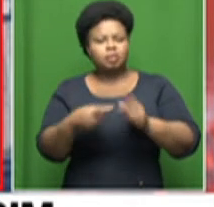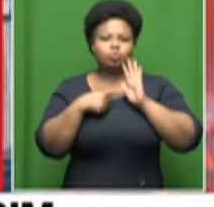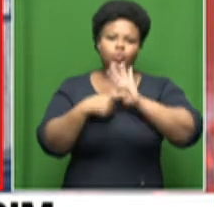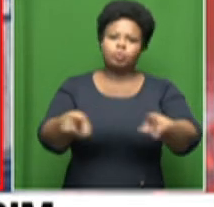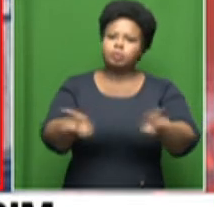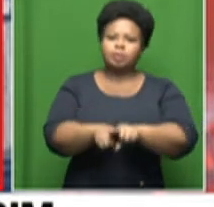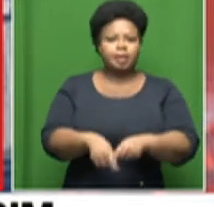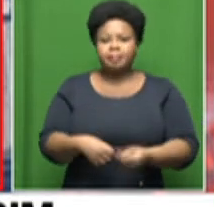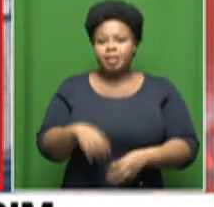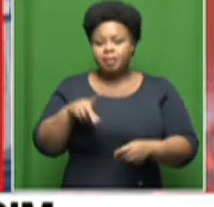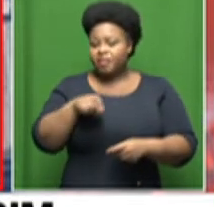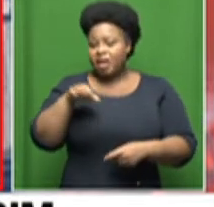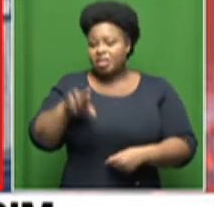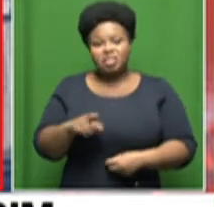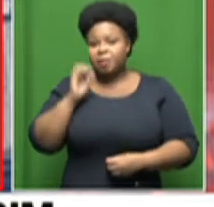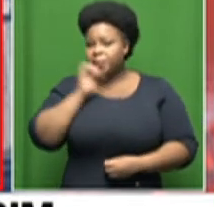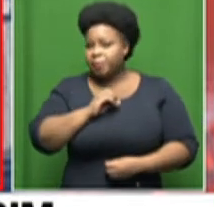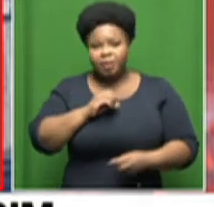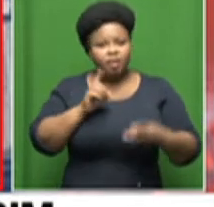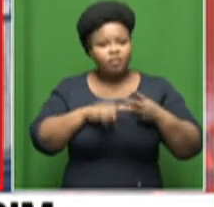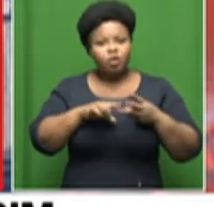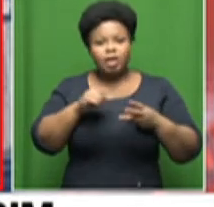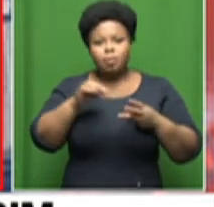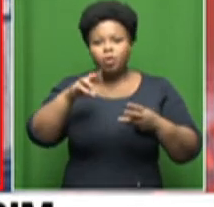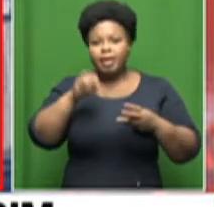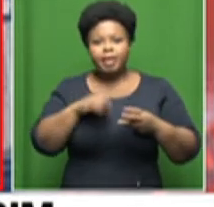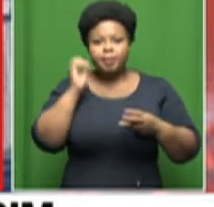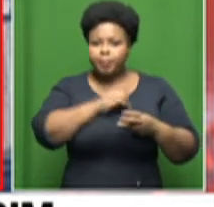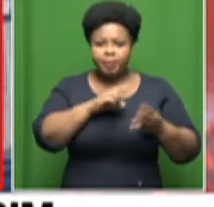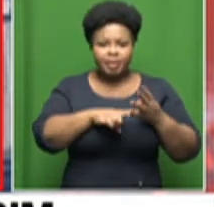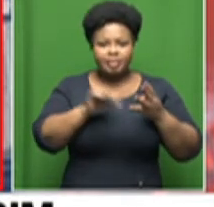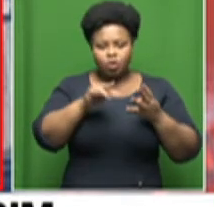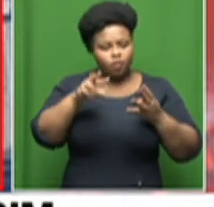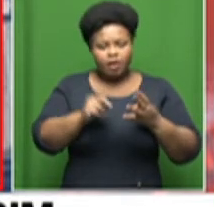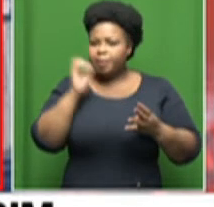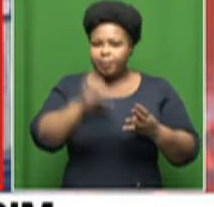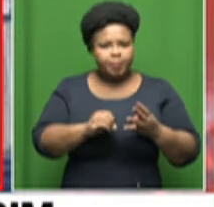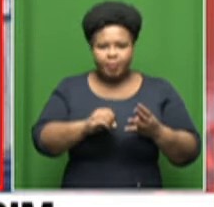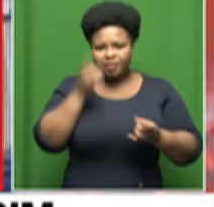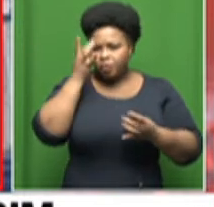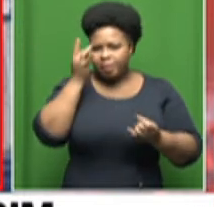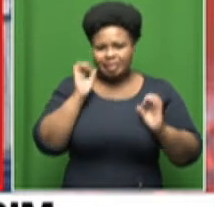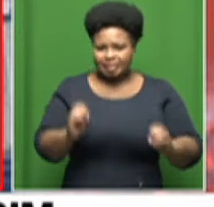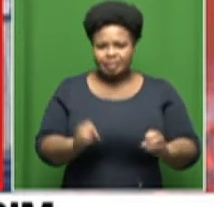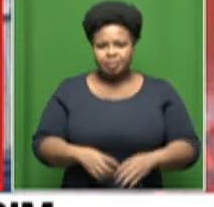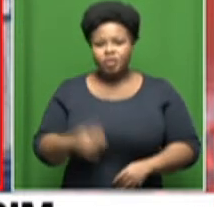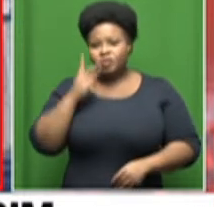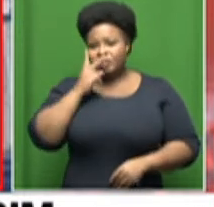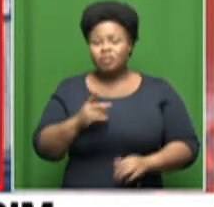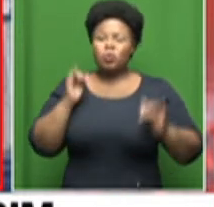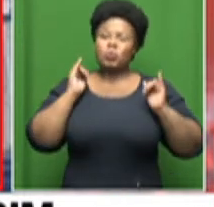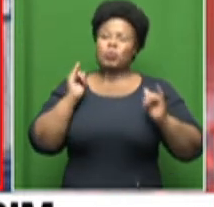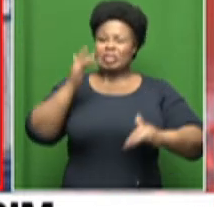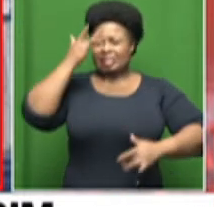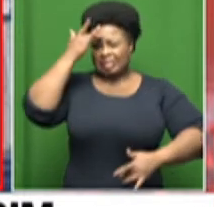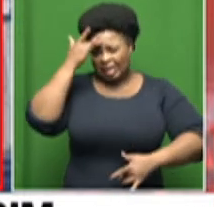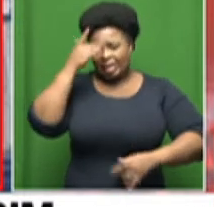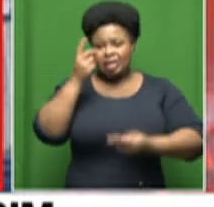No data on Pfizer, Moderna, Gamaleya, and Sinopharm. If we look at clinical studies on severe disease